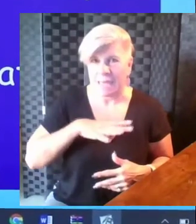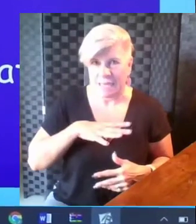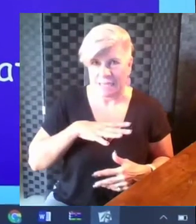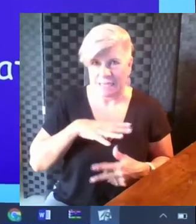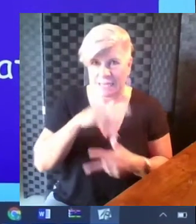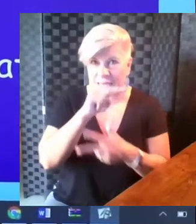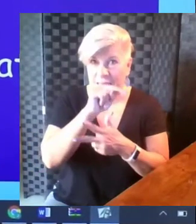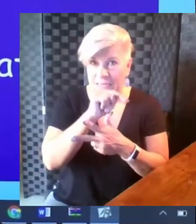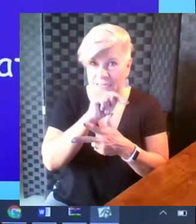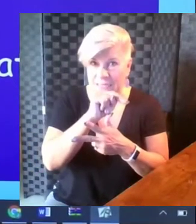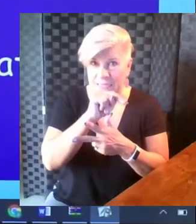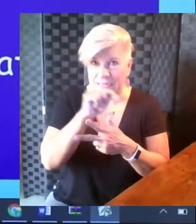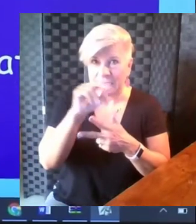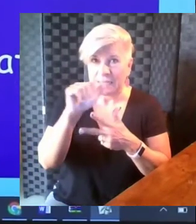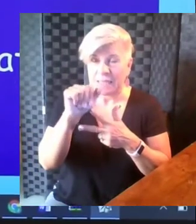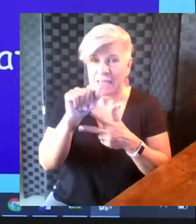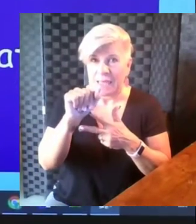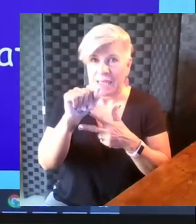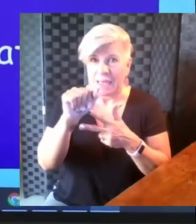man.